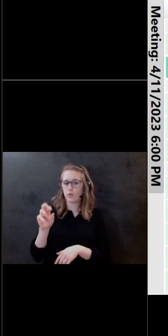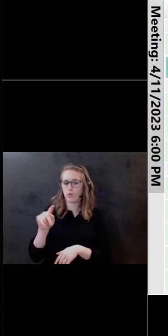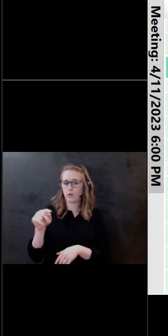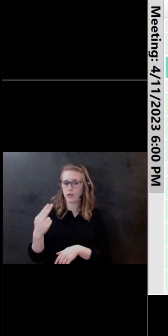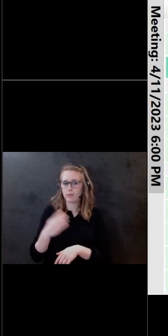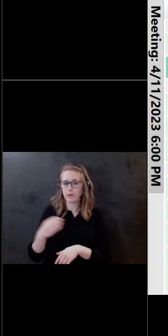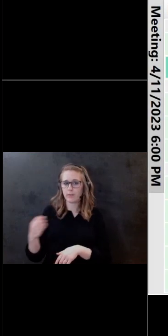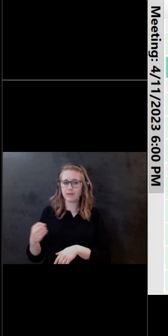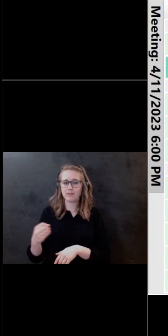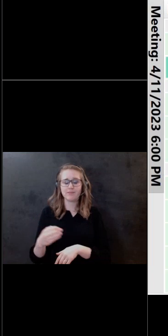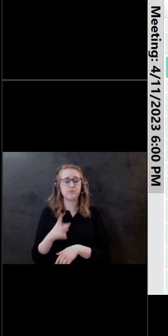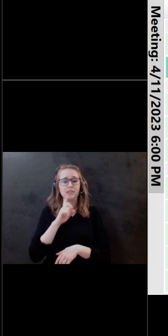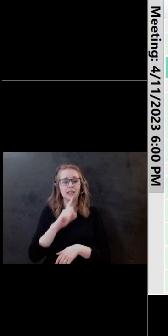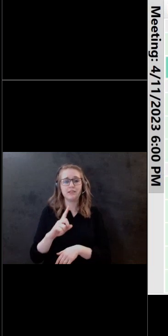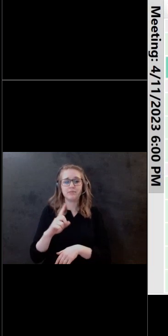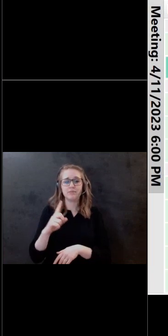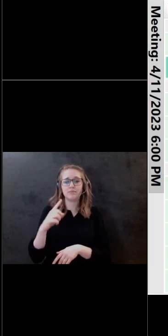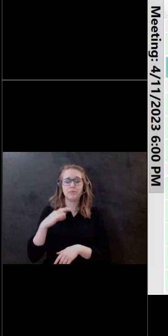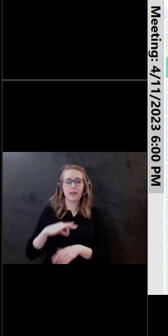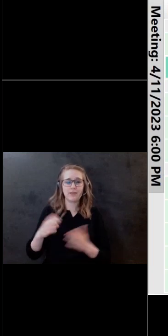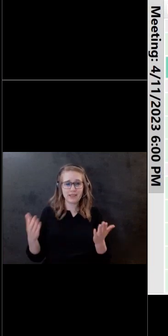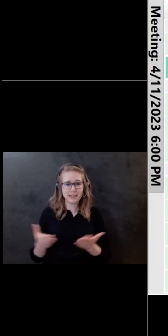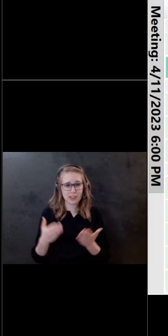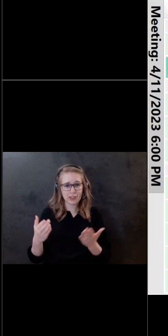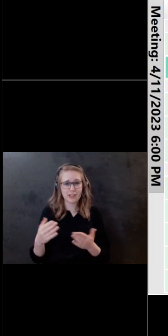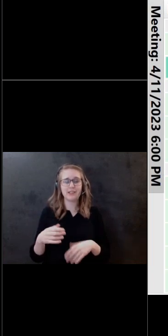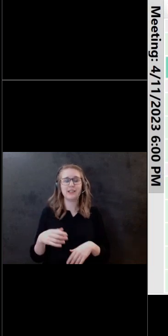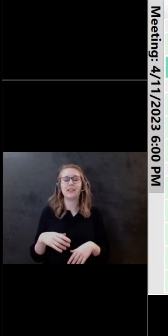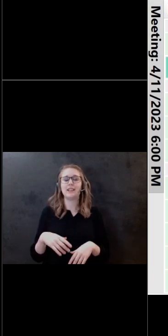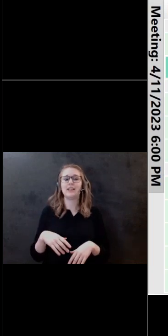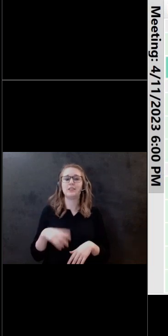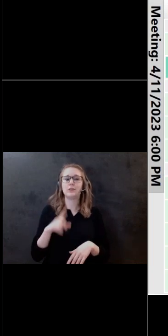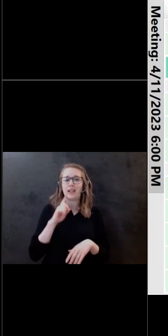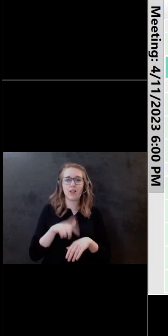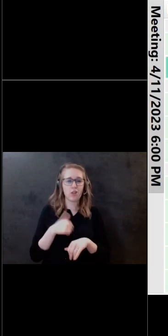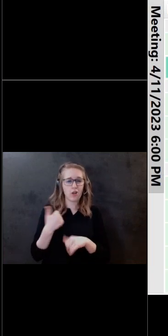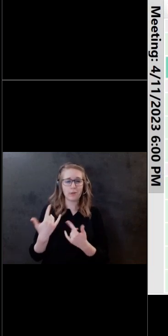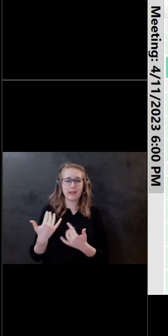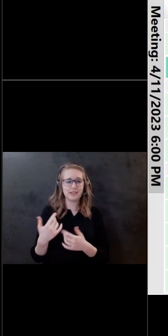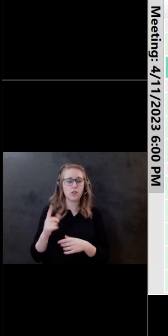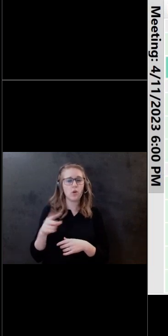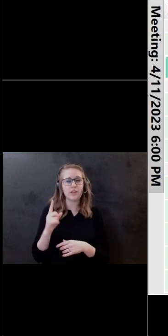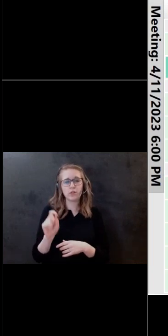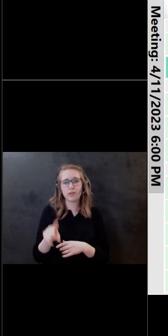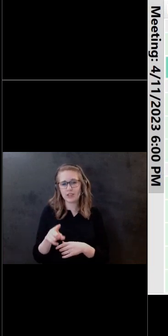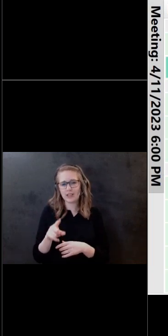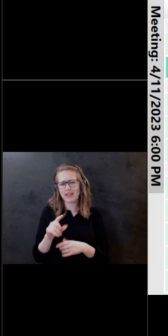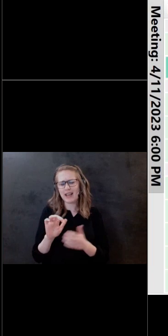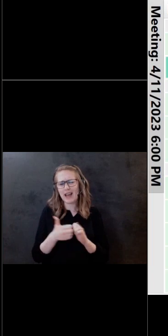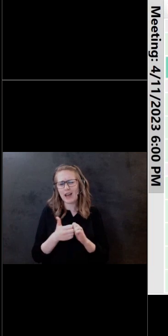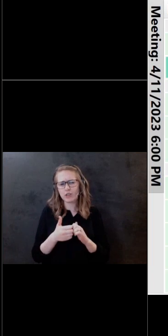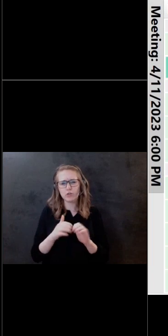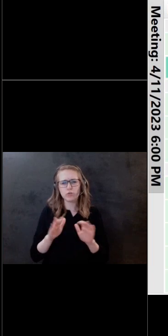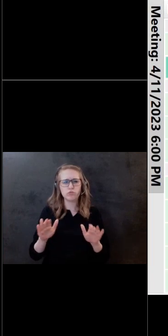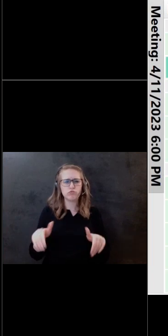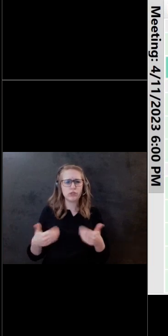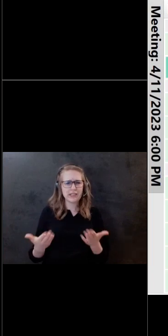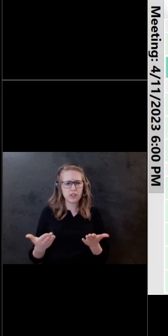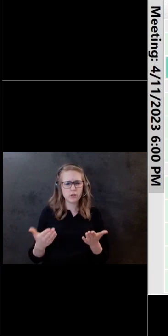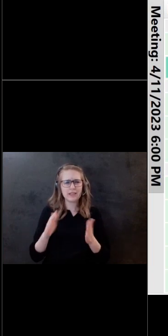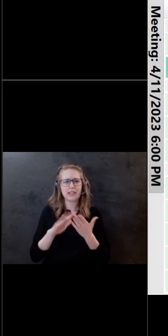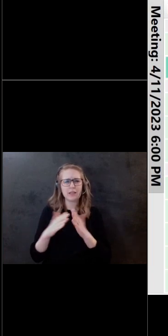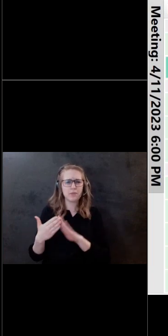Big plus here. This is something that's probably been long overdue. The only question I would ask is, how do you redo the